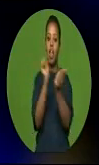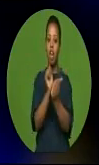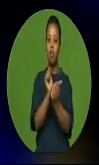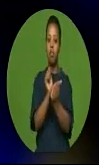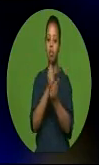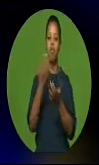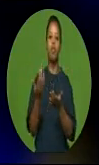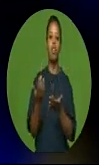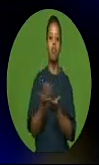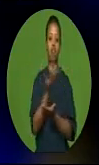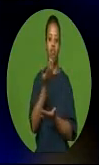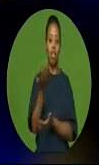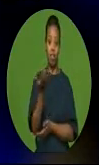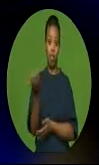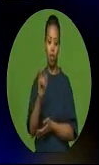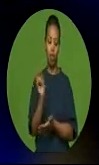in inventory.